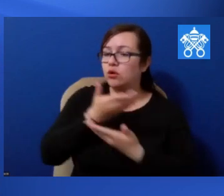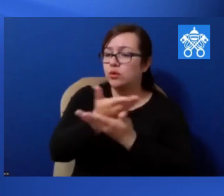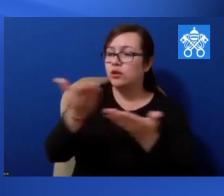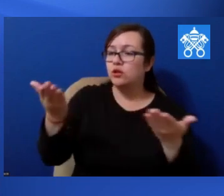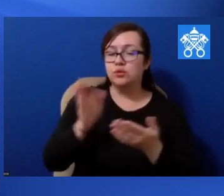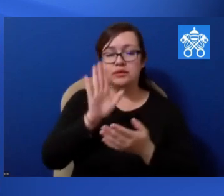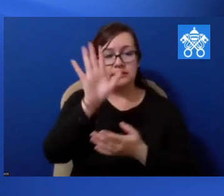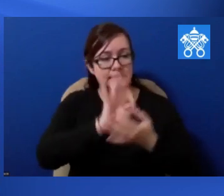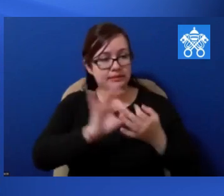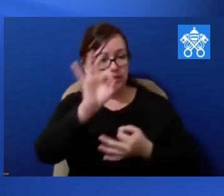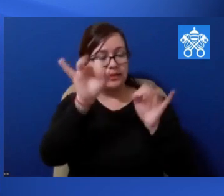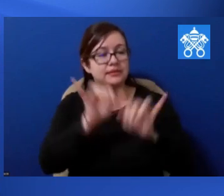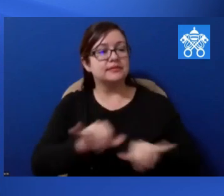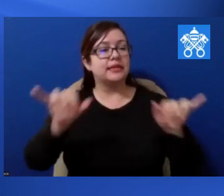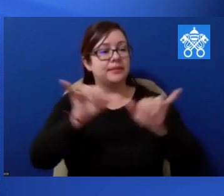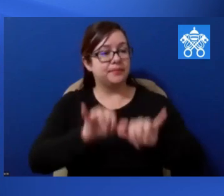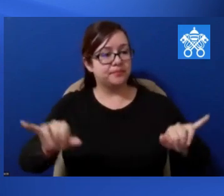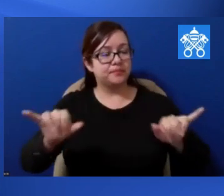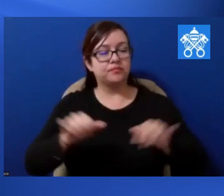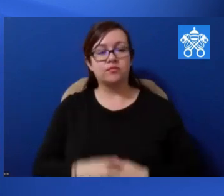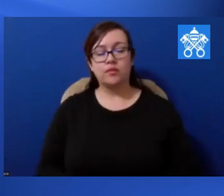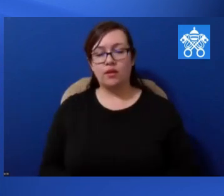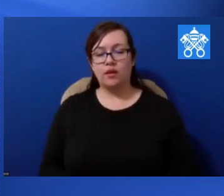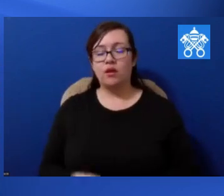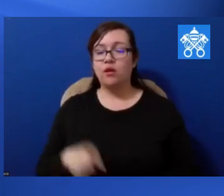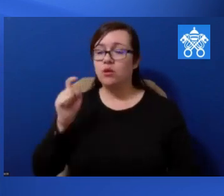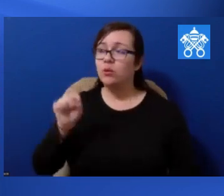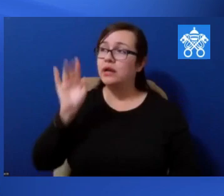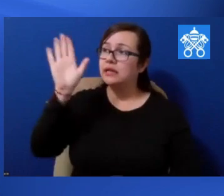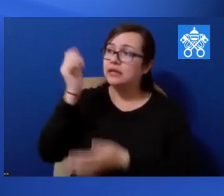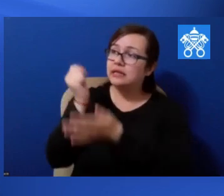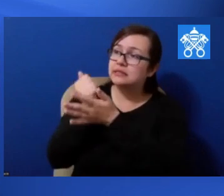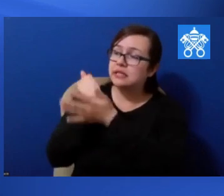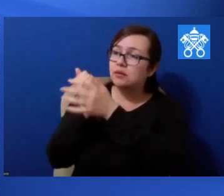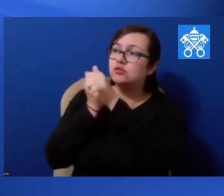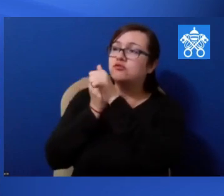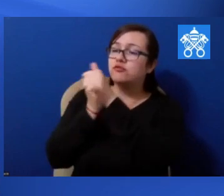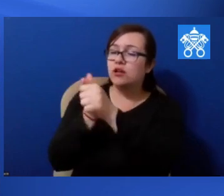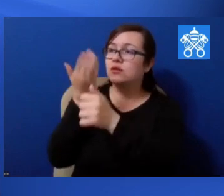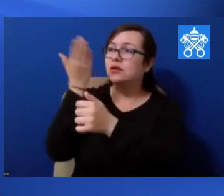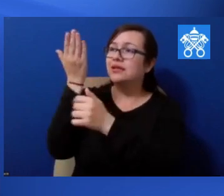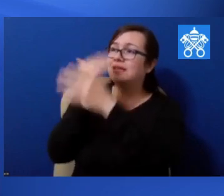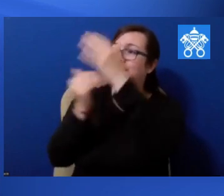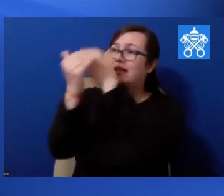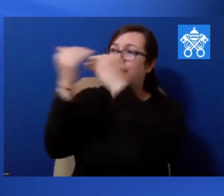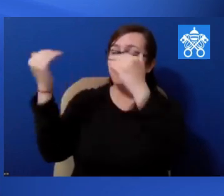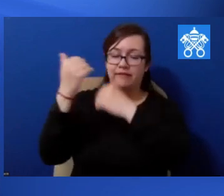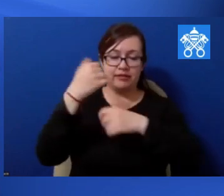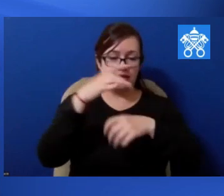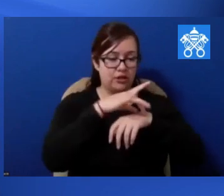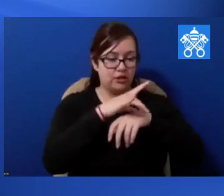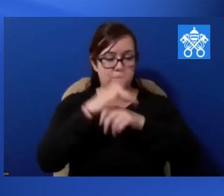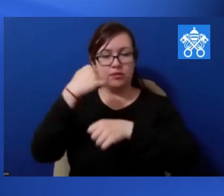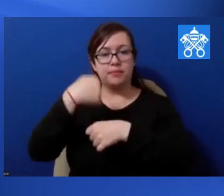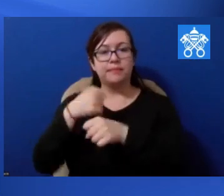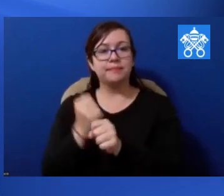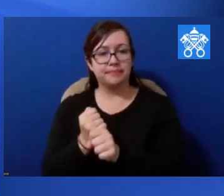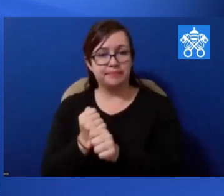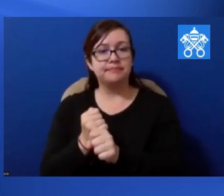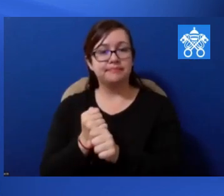Ex hoc nunc et usque in saeculum. Aiutorium nostrum in nomine Domini. Qui fecit caelum et terram.